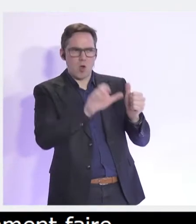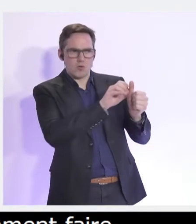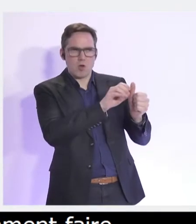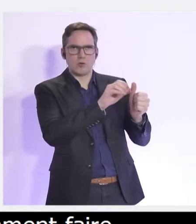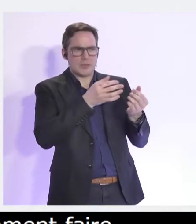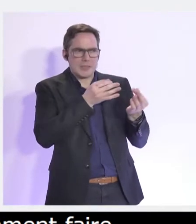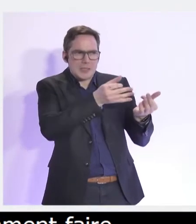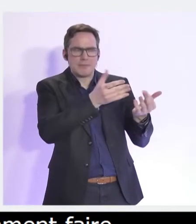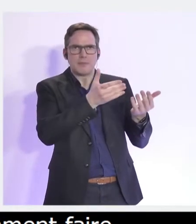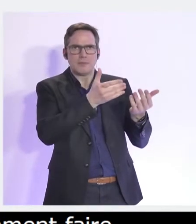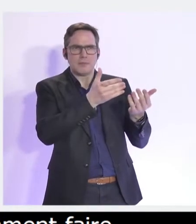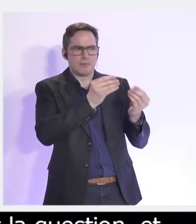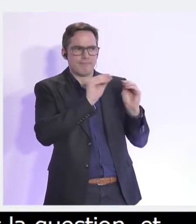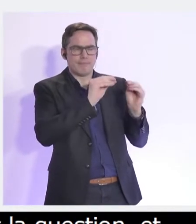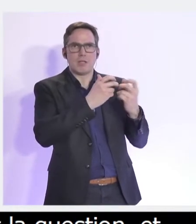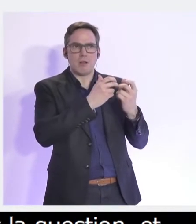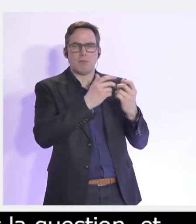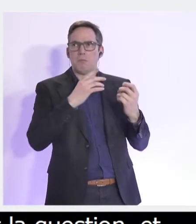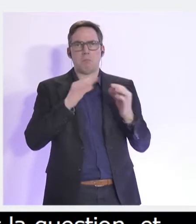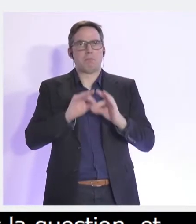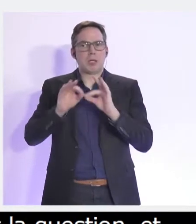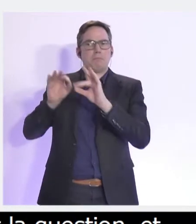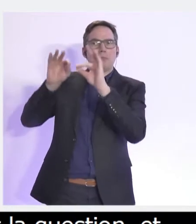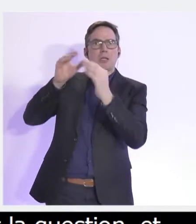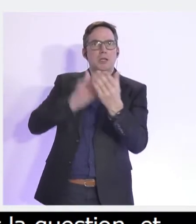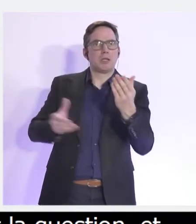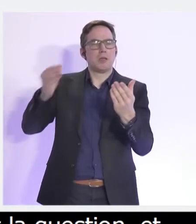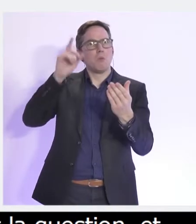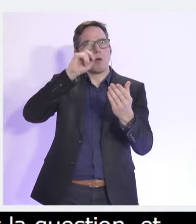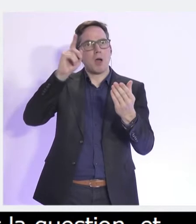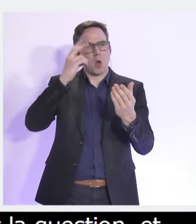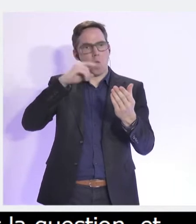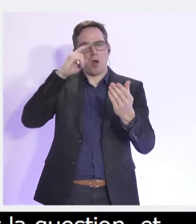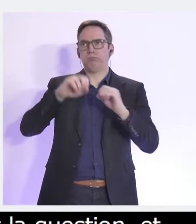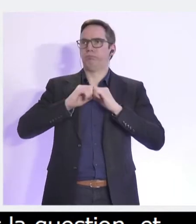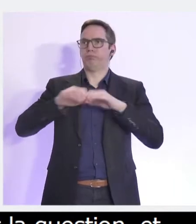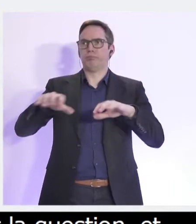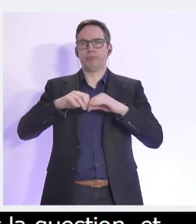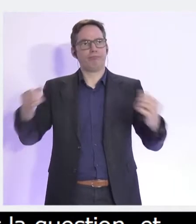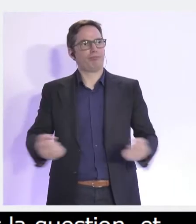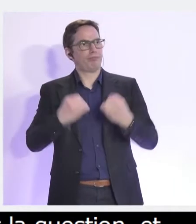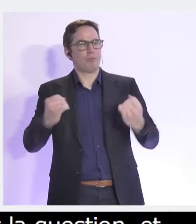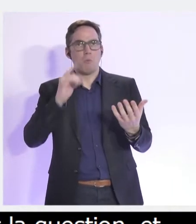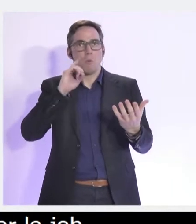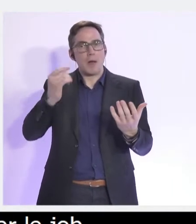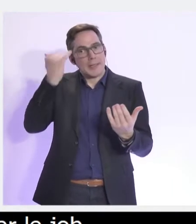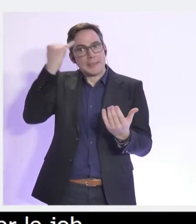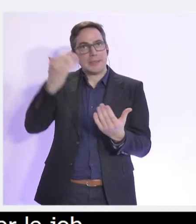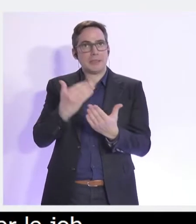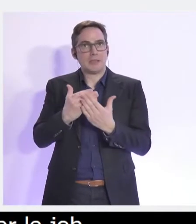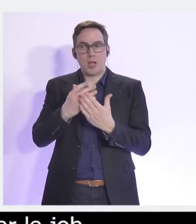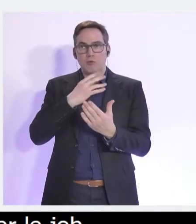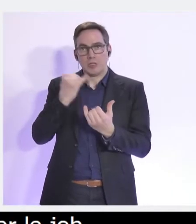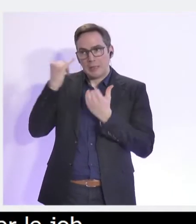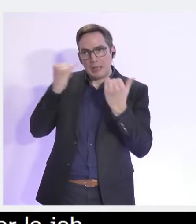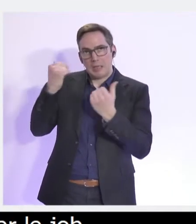job coaching and also awareness raising, and this was the case for many countries. Why don't we have a European campaign for disabled people on employability?